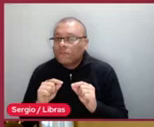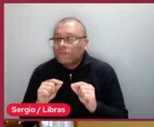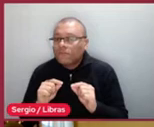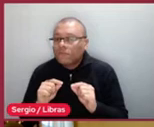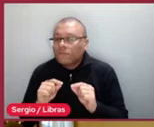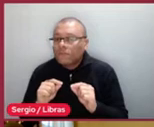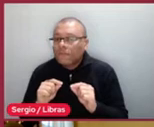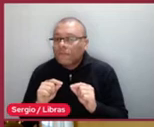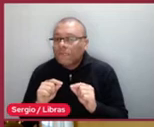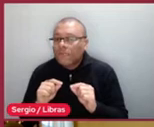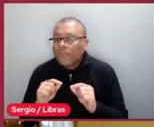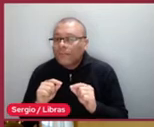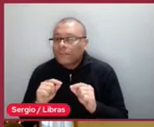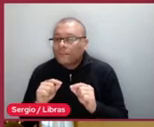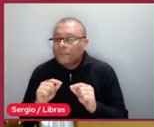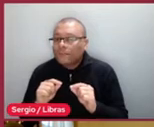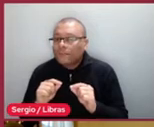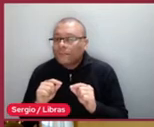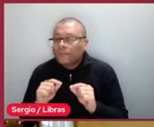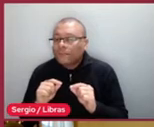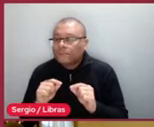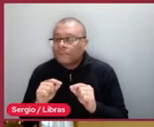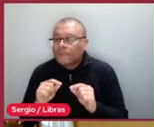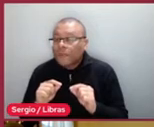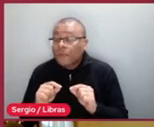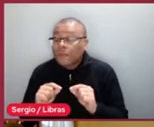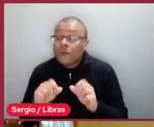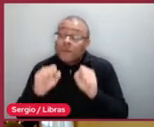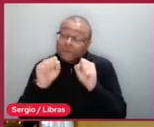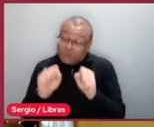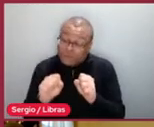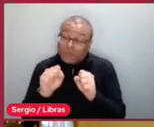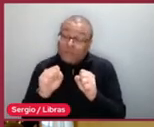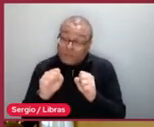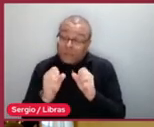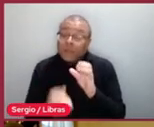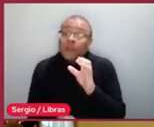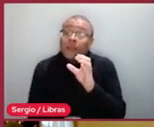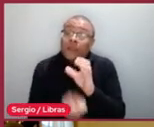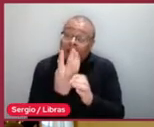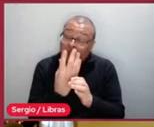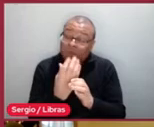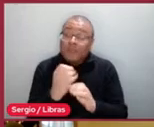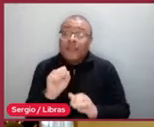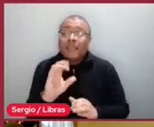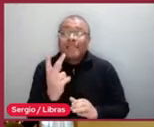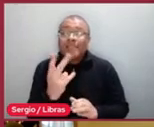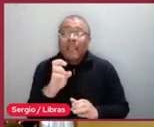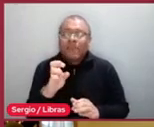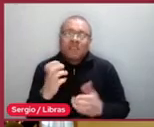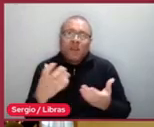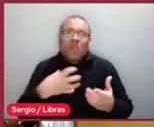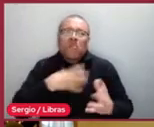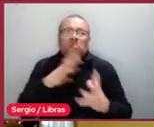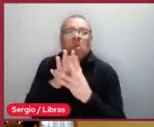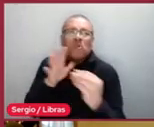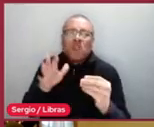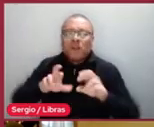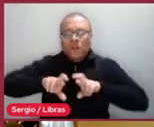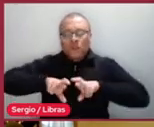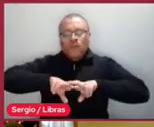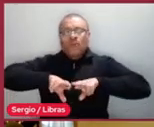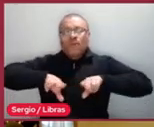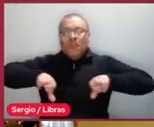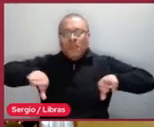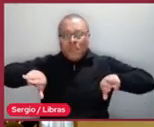also work not only by two schemas, but also for any specific HashMap. So this is quite neat. For example, we